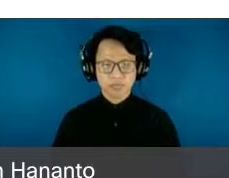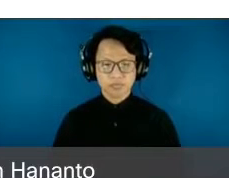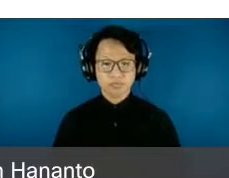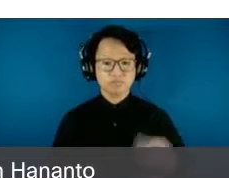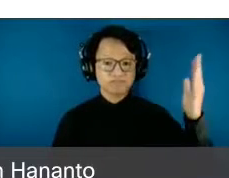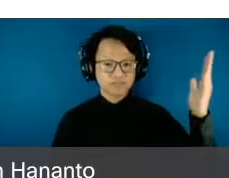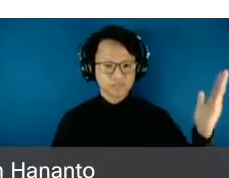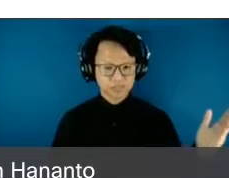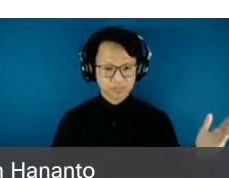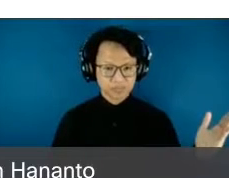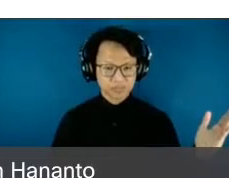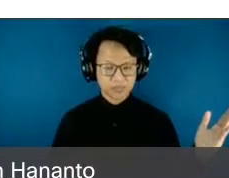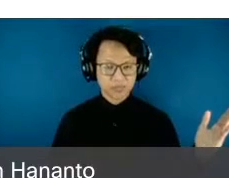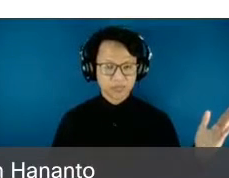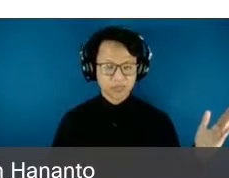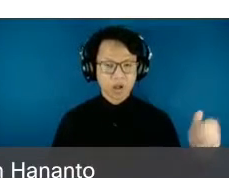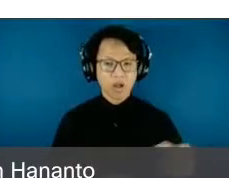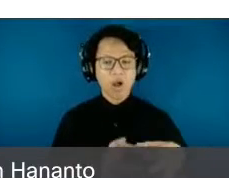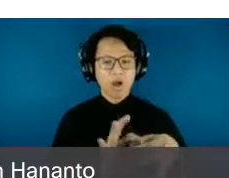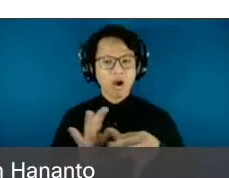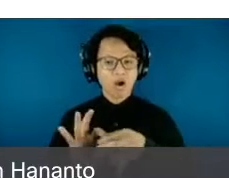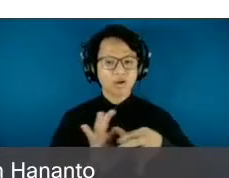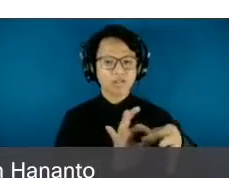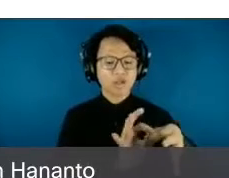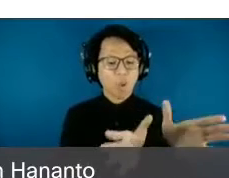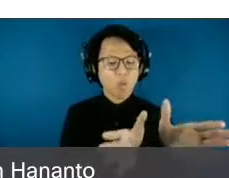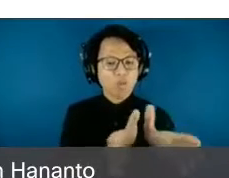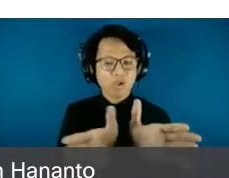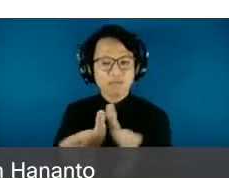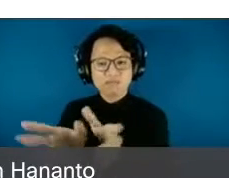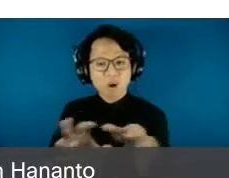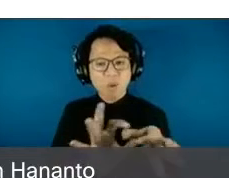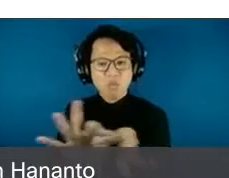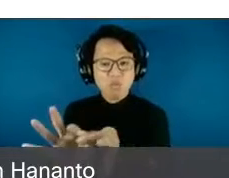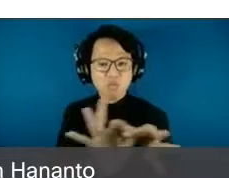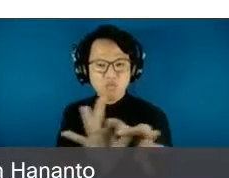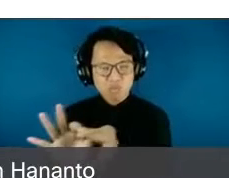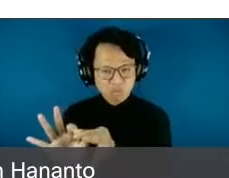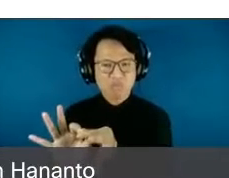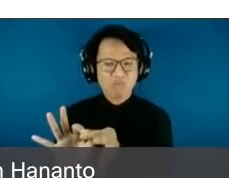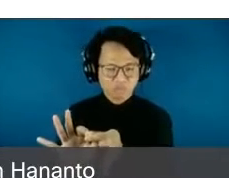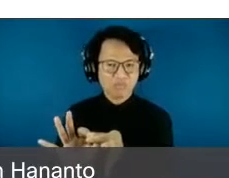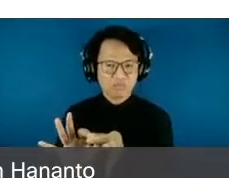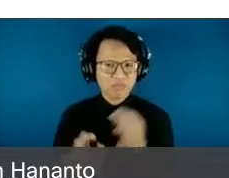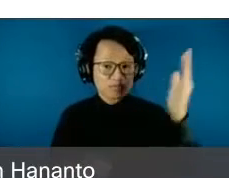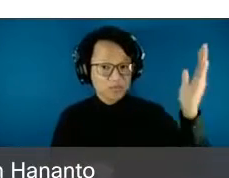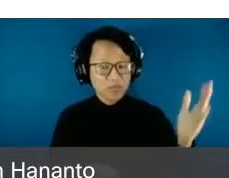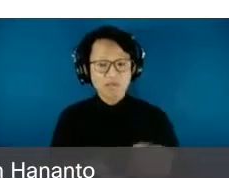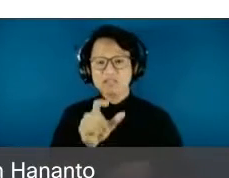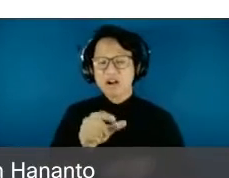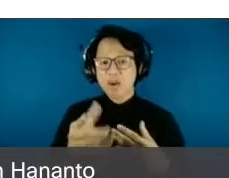Dan inilah kerja sama multi pihak yang kami lakukan dengan bentuk koordinasi